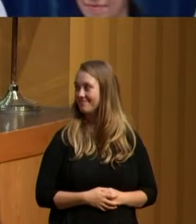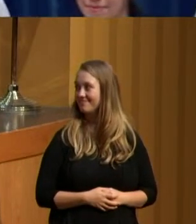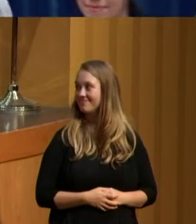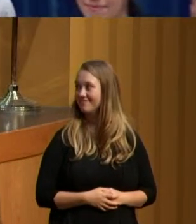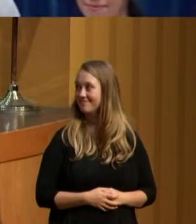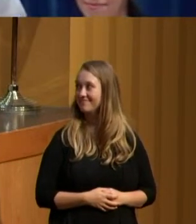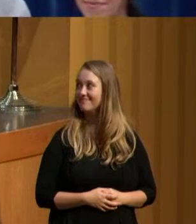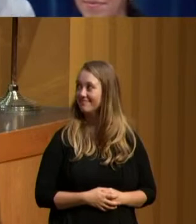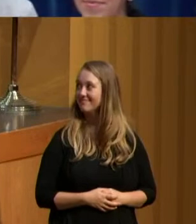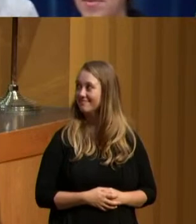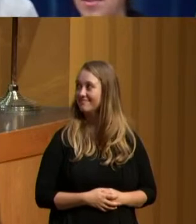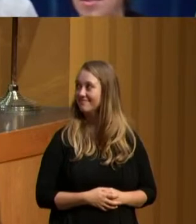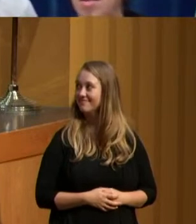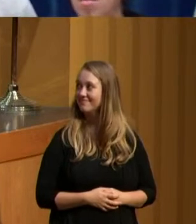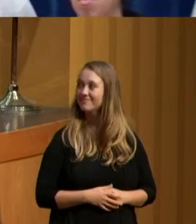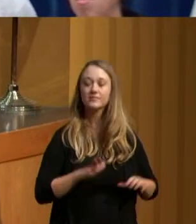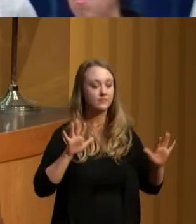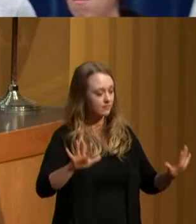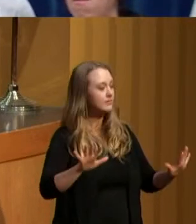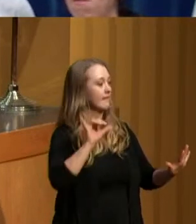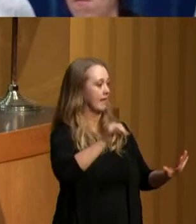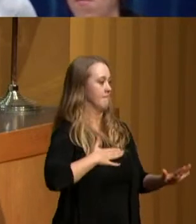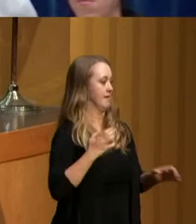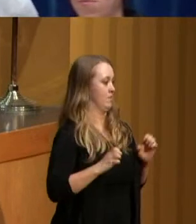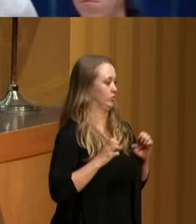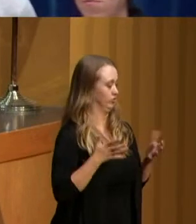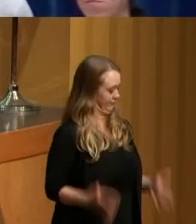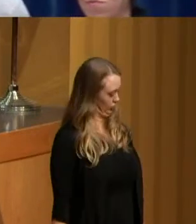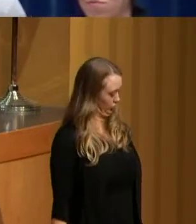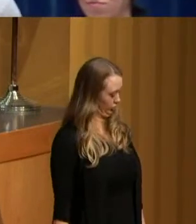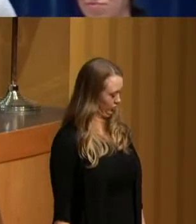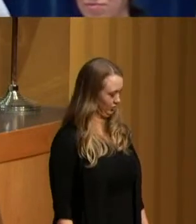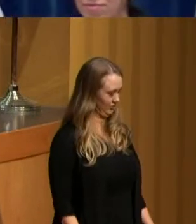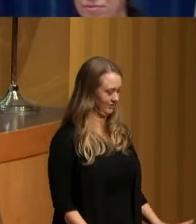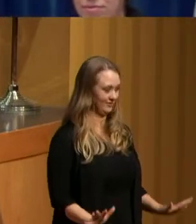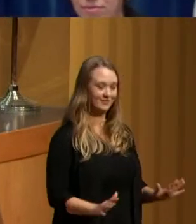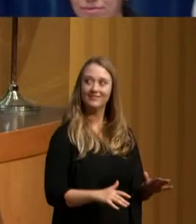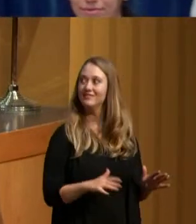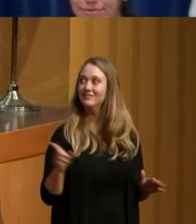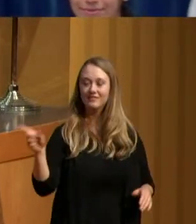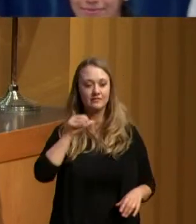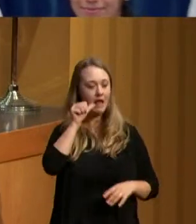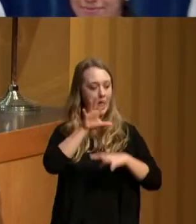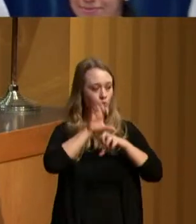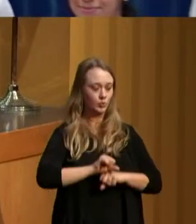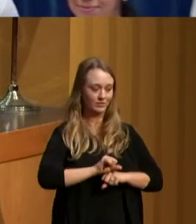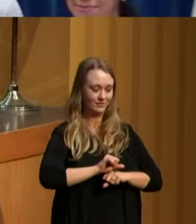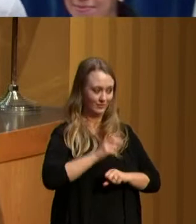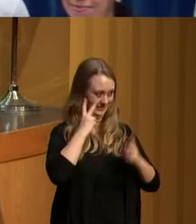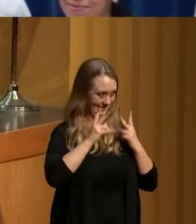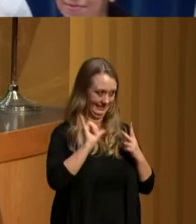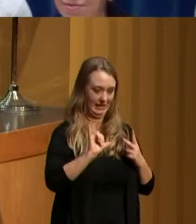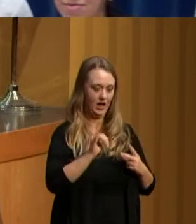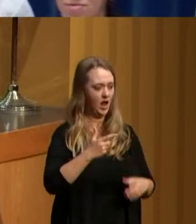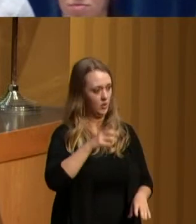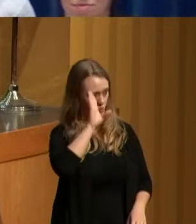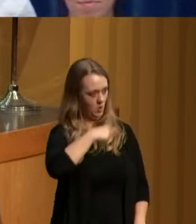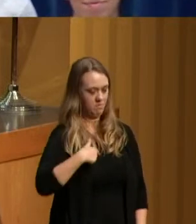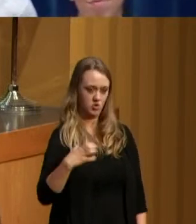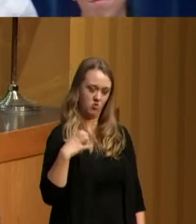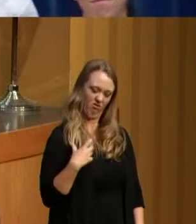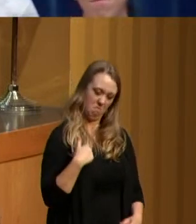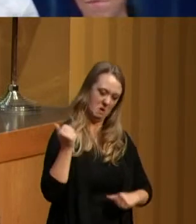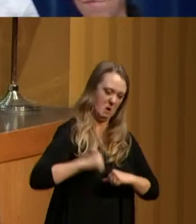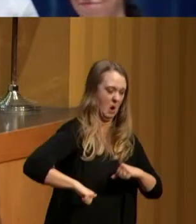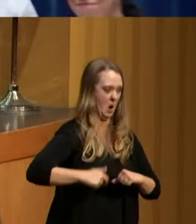All right, and that's my emotional part. I just want to get it out there. They're not used to seeing this side of me. They know me as coach is hard, he's